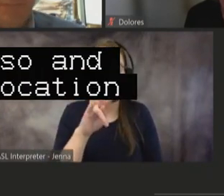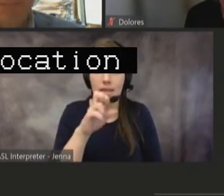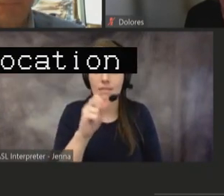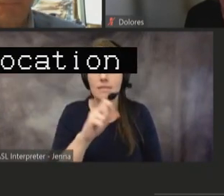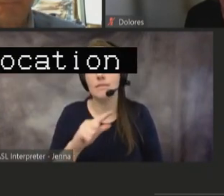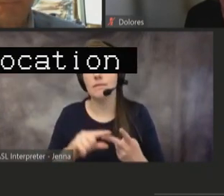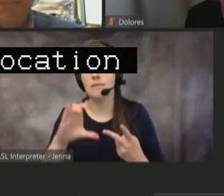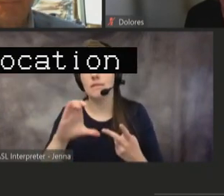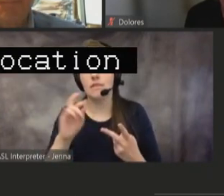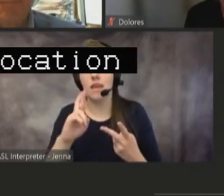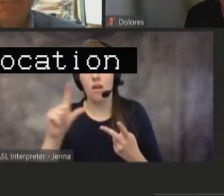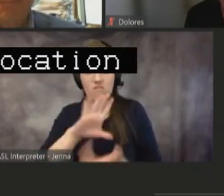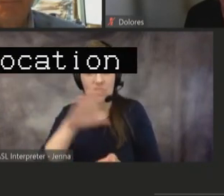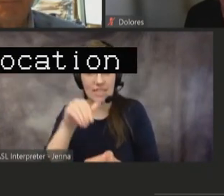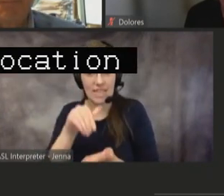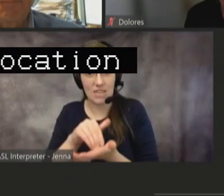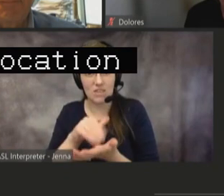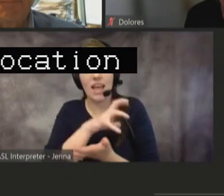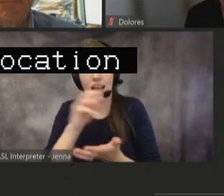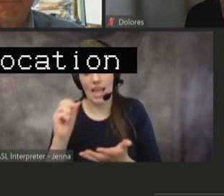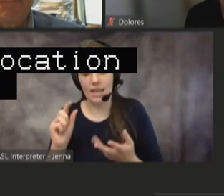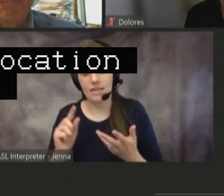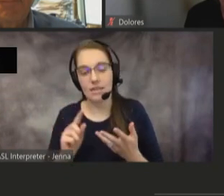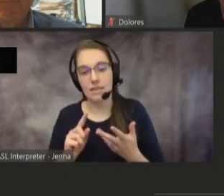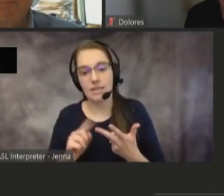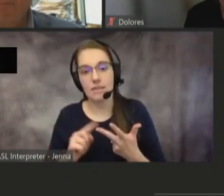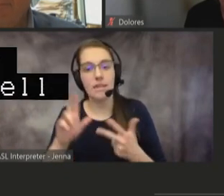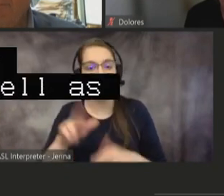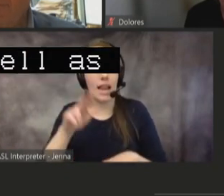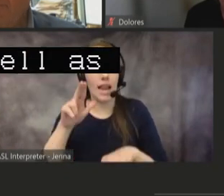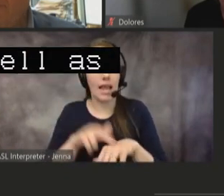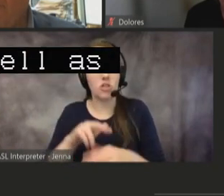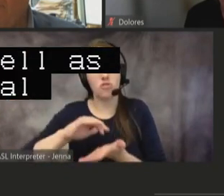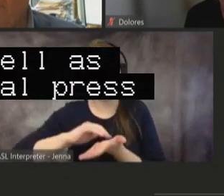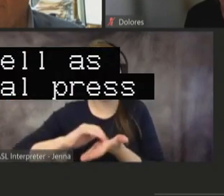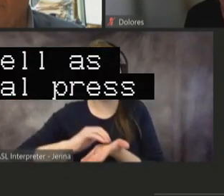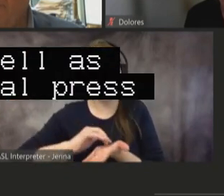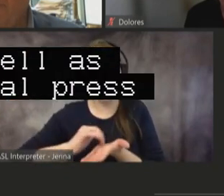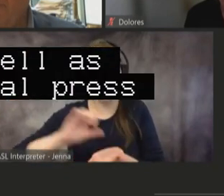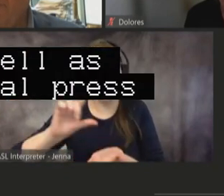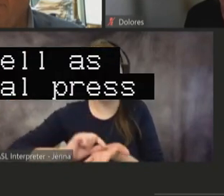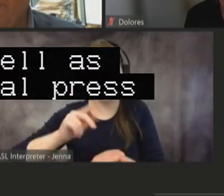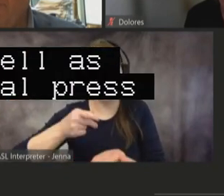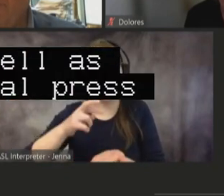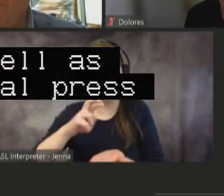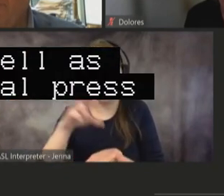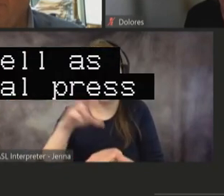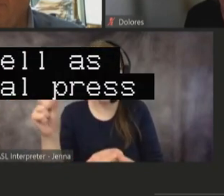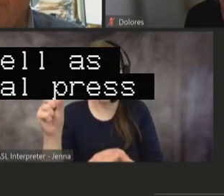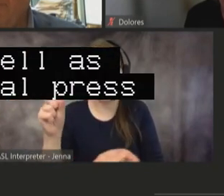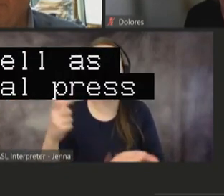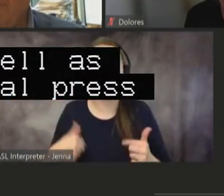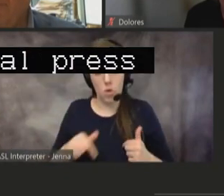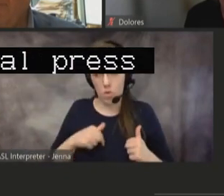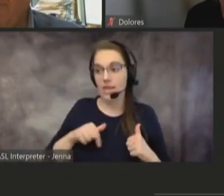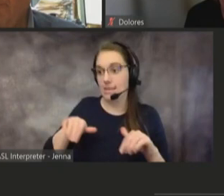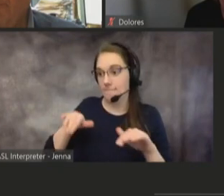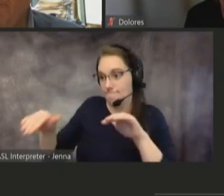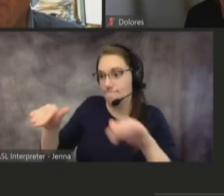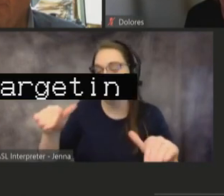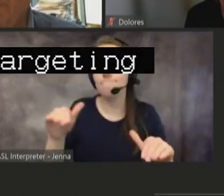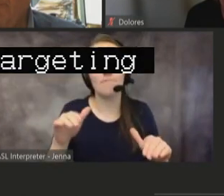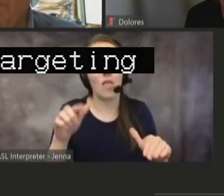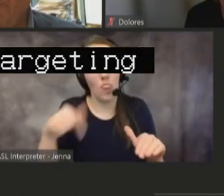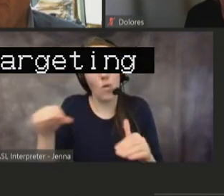Press. So specifically, we're targeting folks in those communities to all sit together, to all be in a part of the